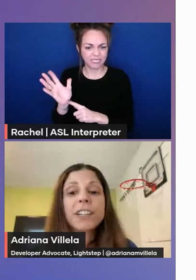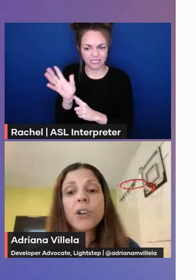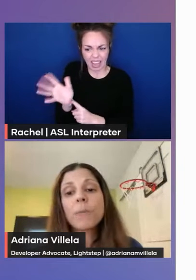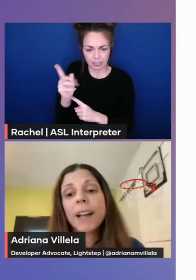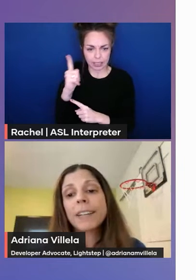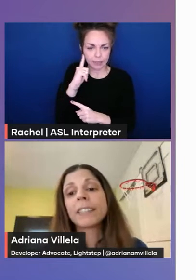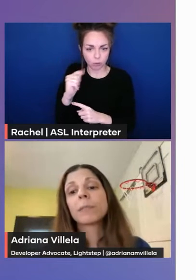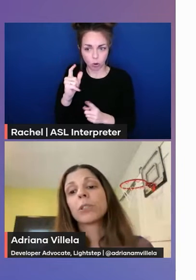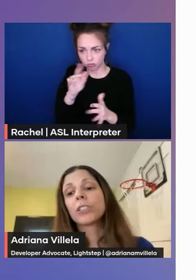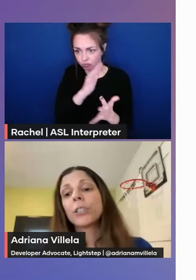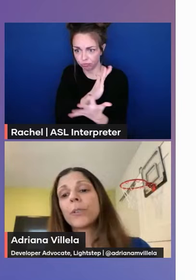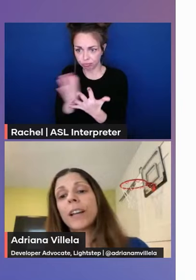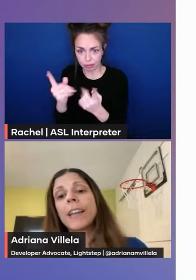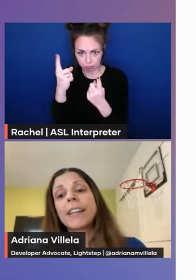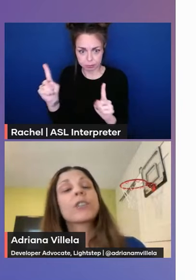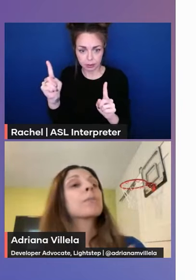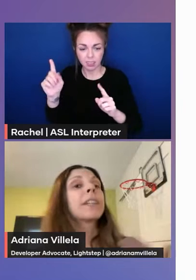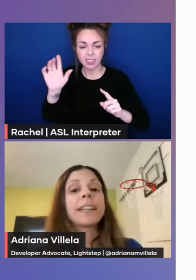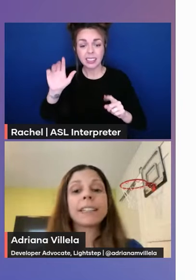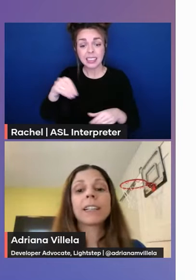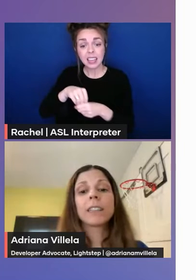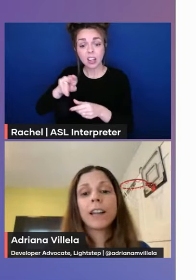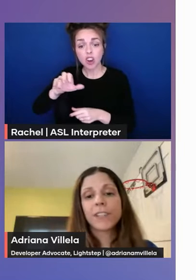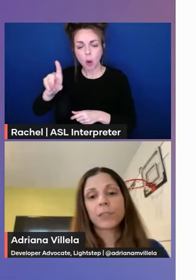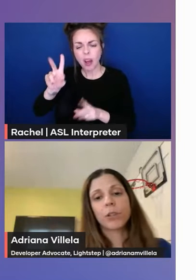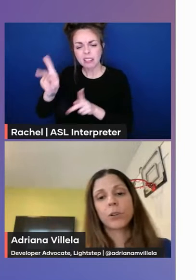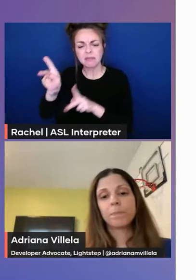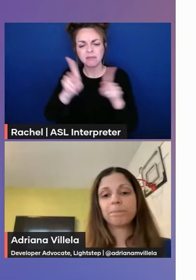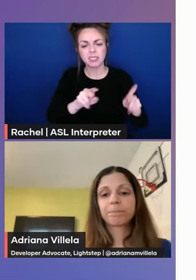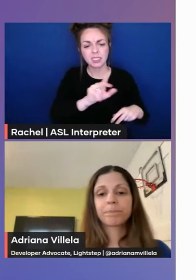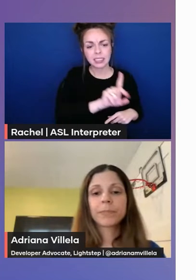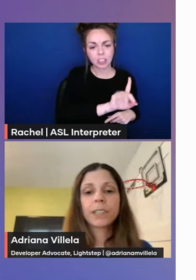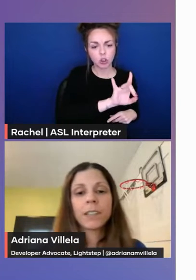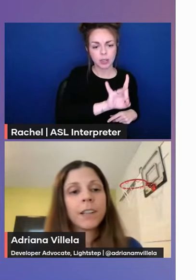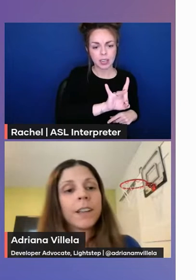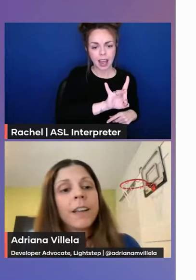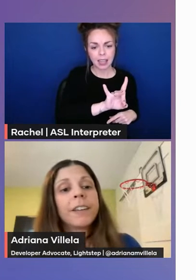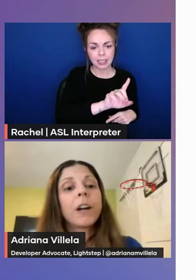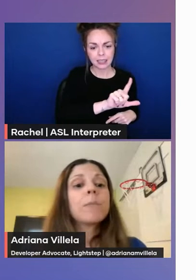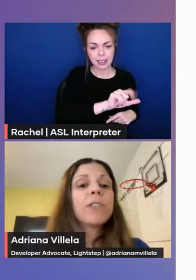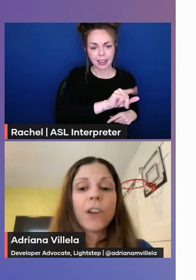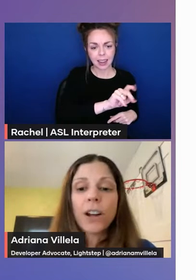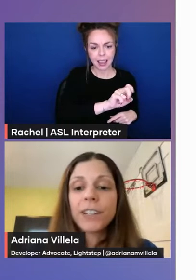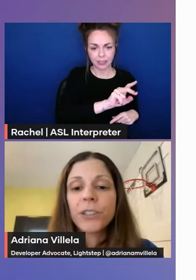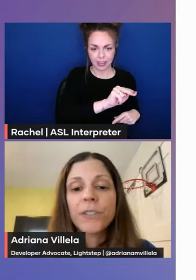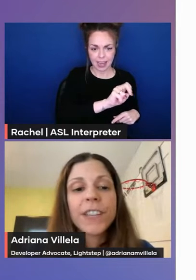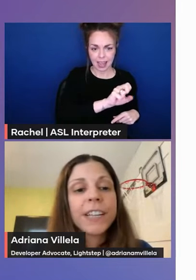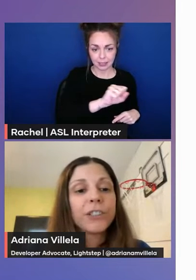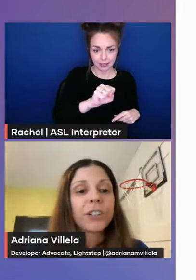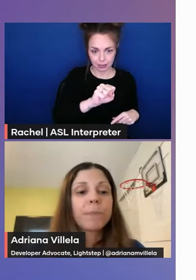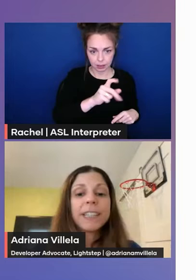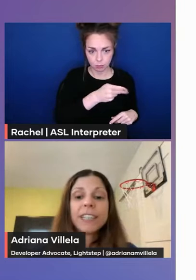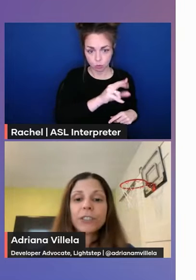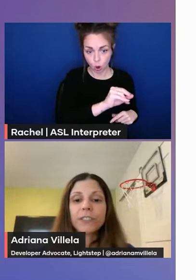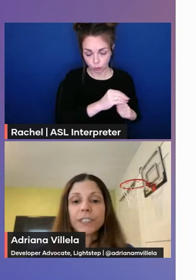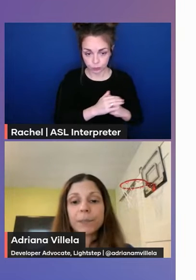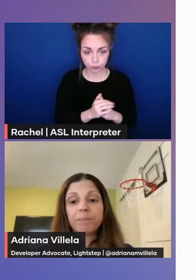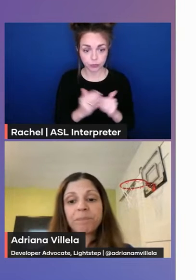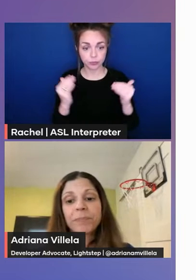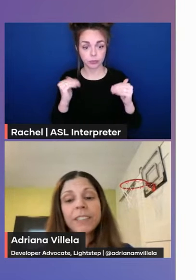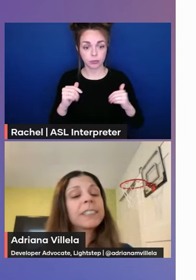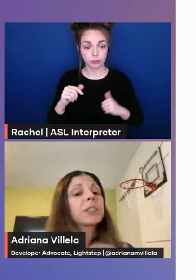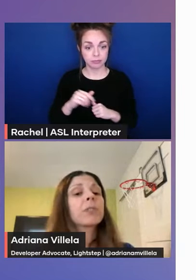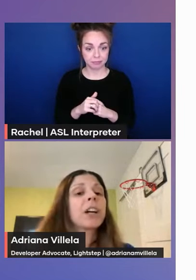health check in Nomad is similar to a Kubernetes liveness probe. Now we move on to the gRPC